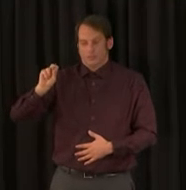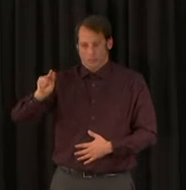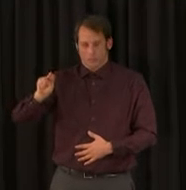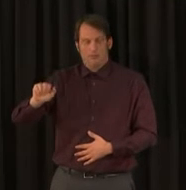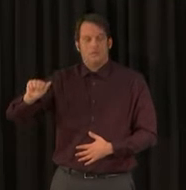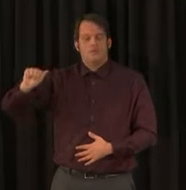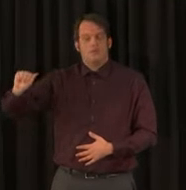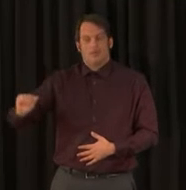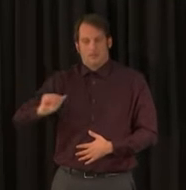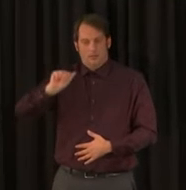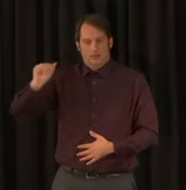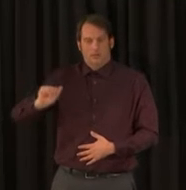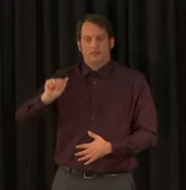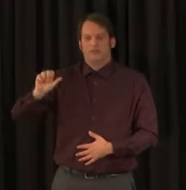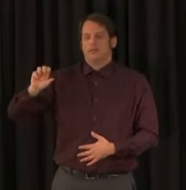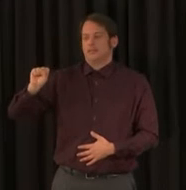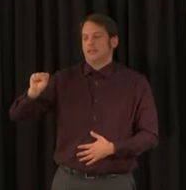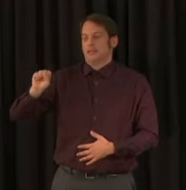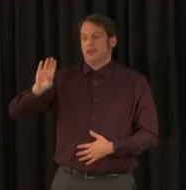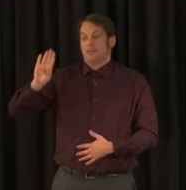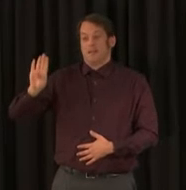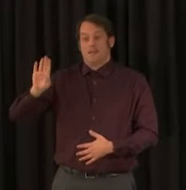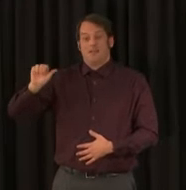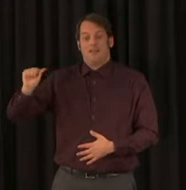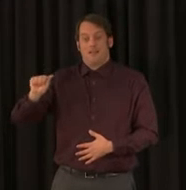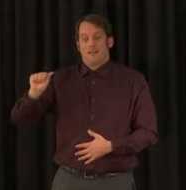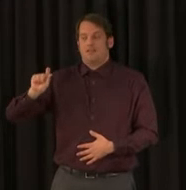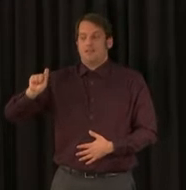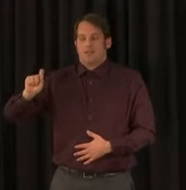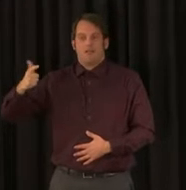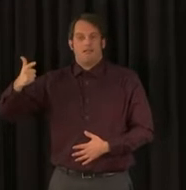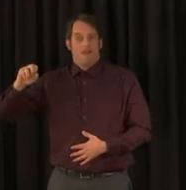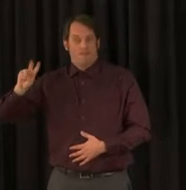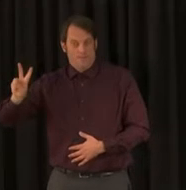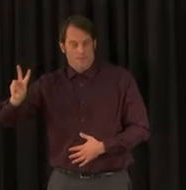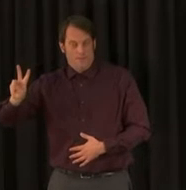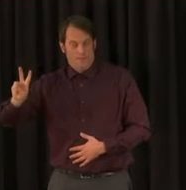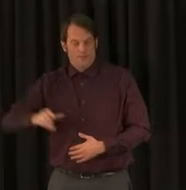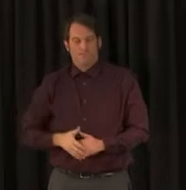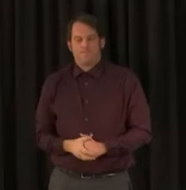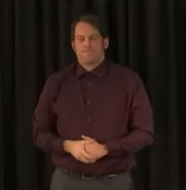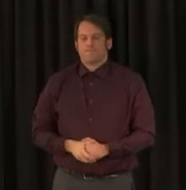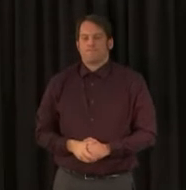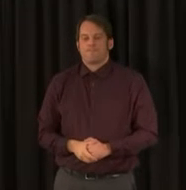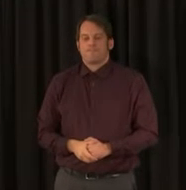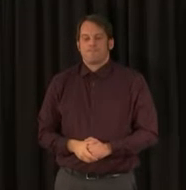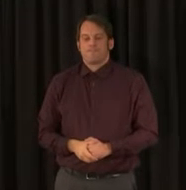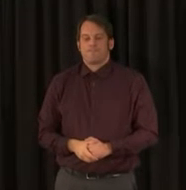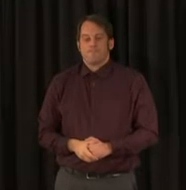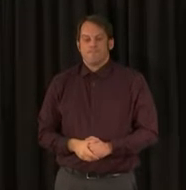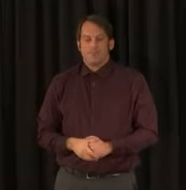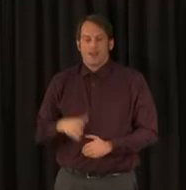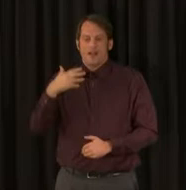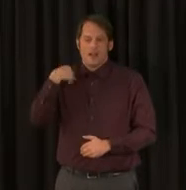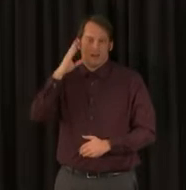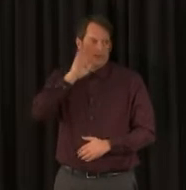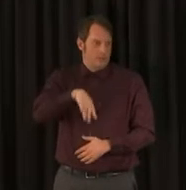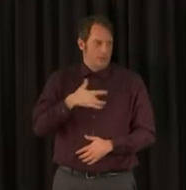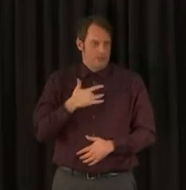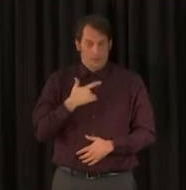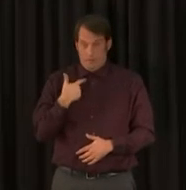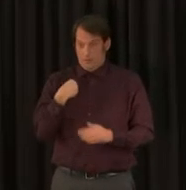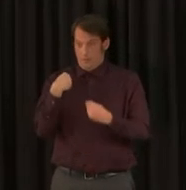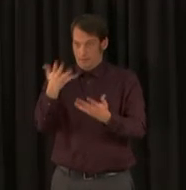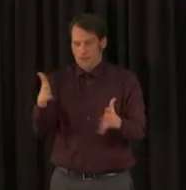roderick.johnson@sba.gov, okay? Now, I'll probably respond much faster via email because I'm getting a lot of calls during the day, but if you send an